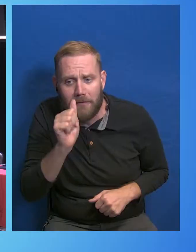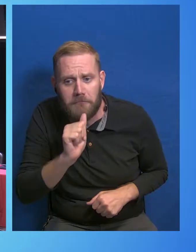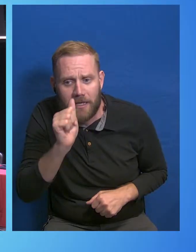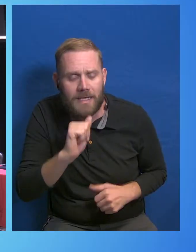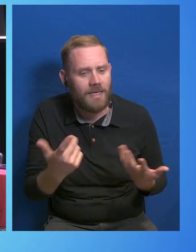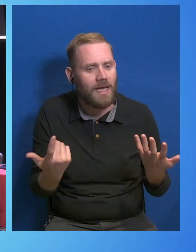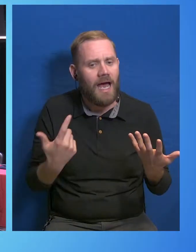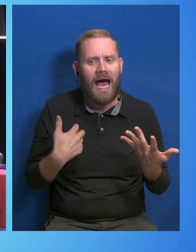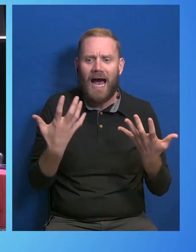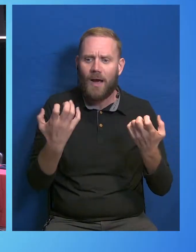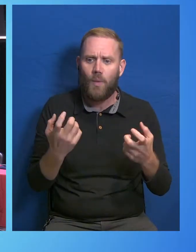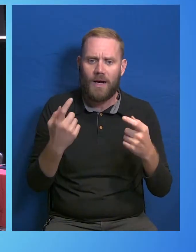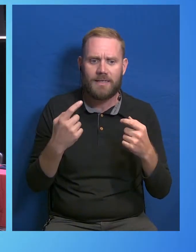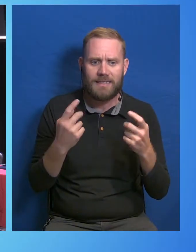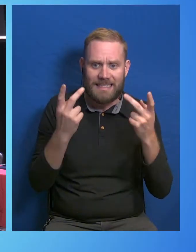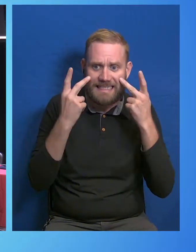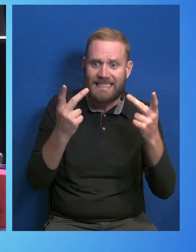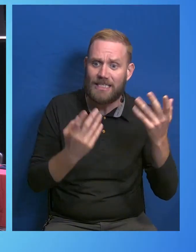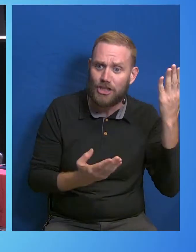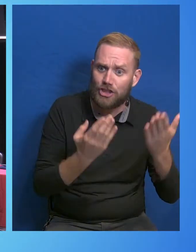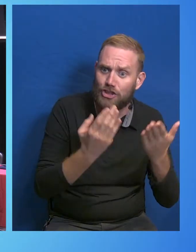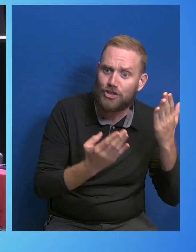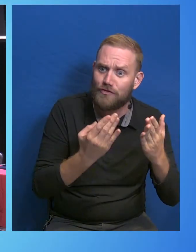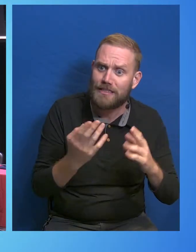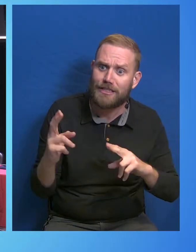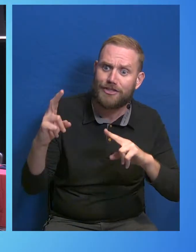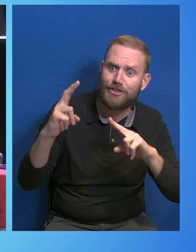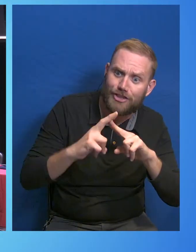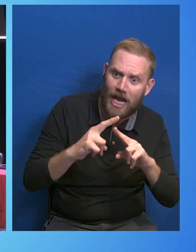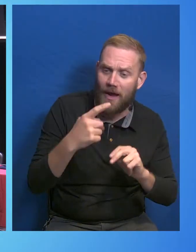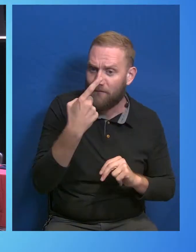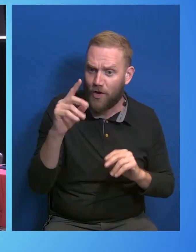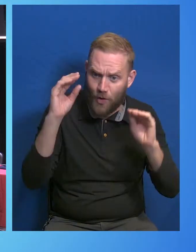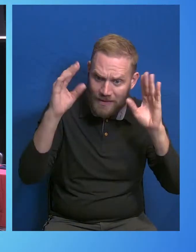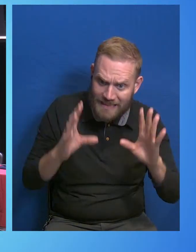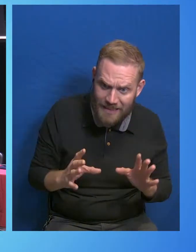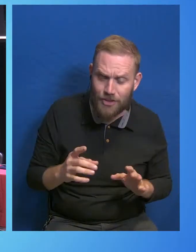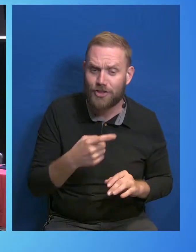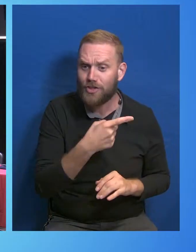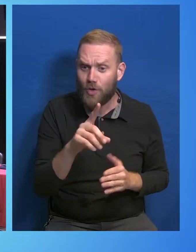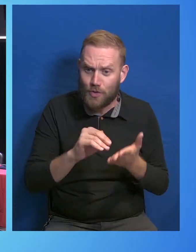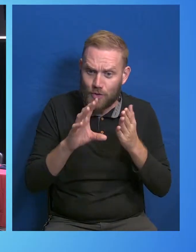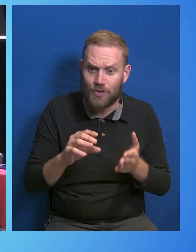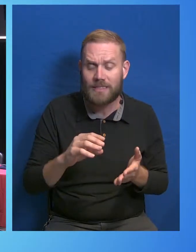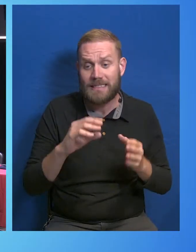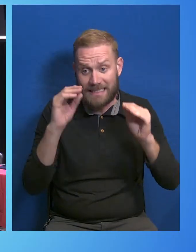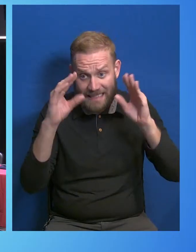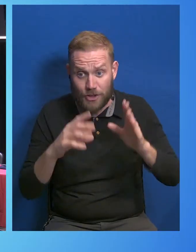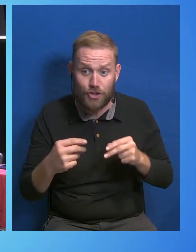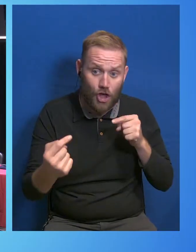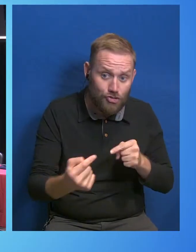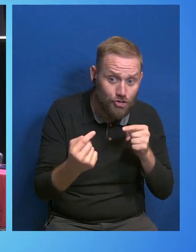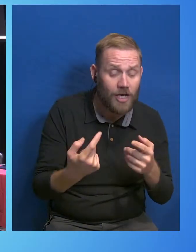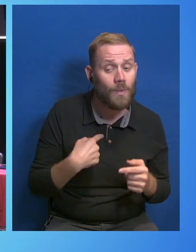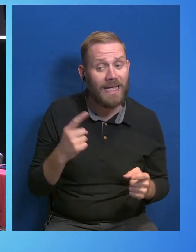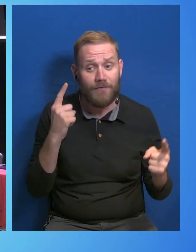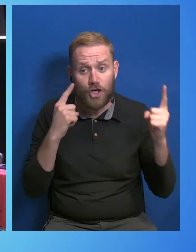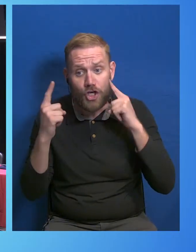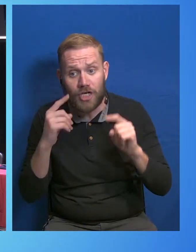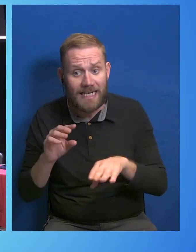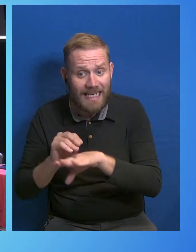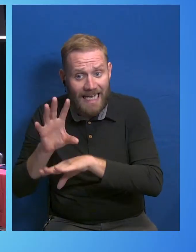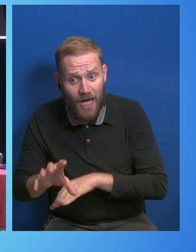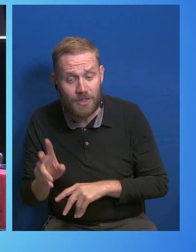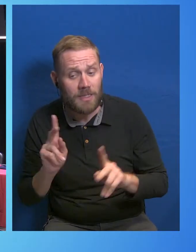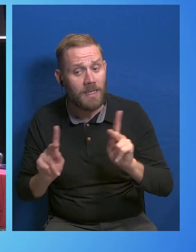board member here. I want to see services to those youngsters and those teachers out there that are struggling every day. I mean, we heard our counselor here say,